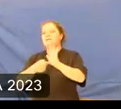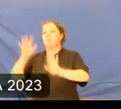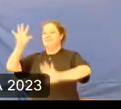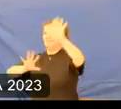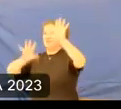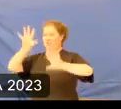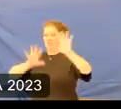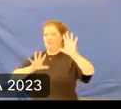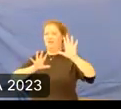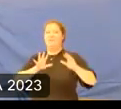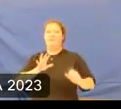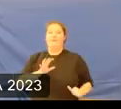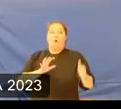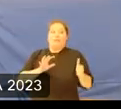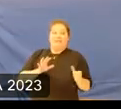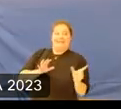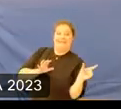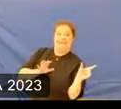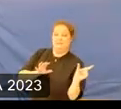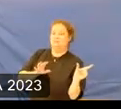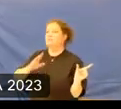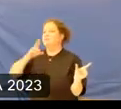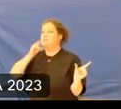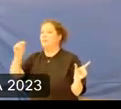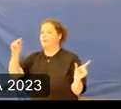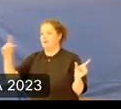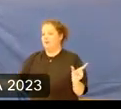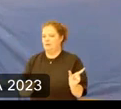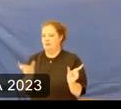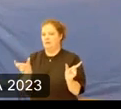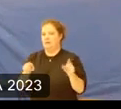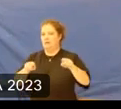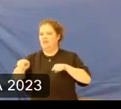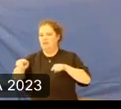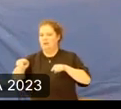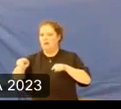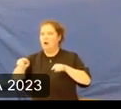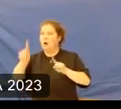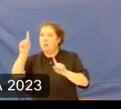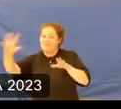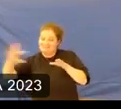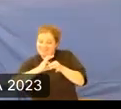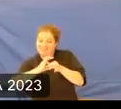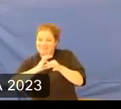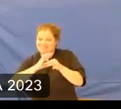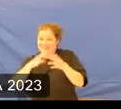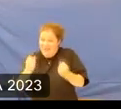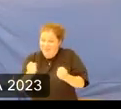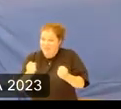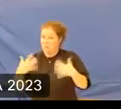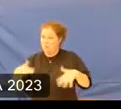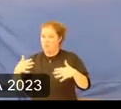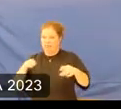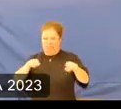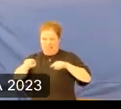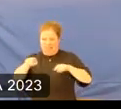precede speech by at least a quarter of a second, sometimes rather more. And so this holds for lots of other channels.